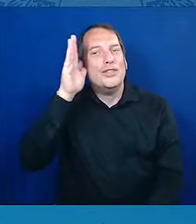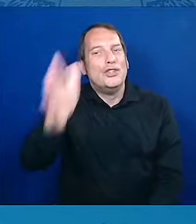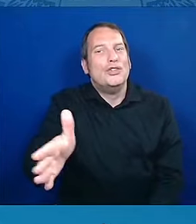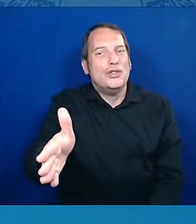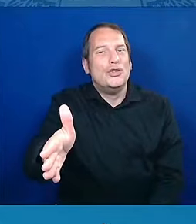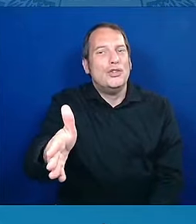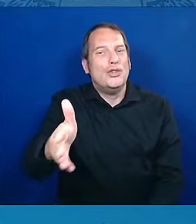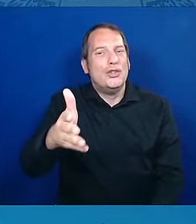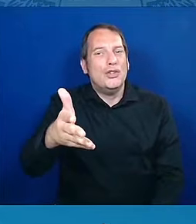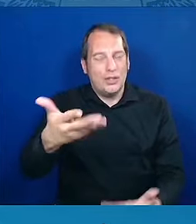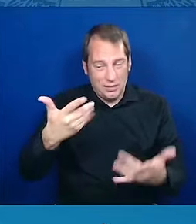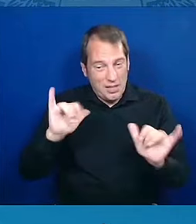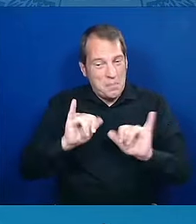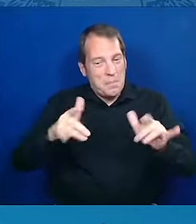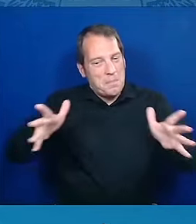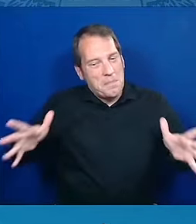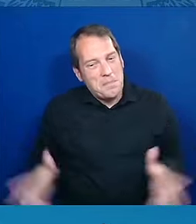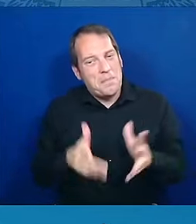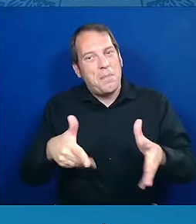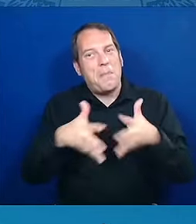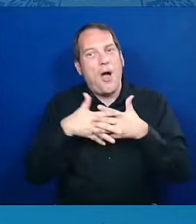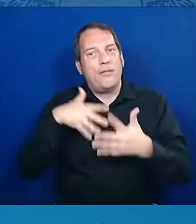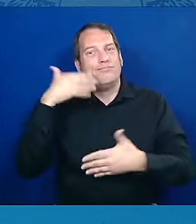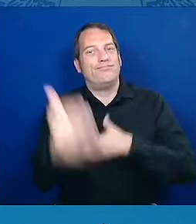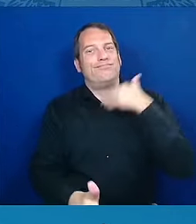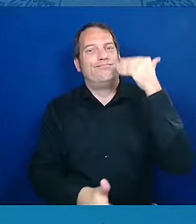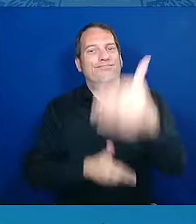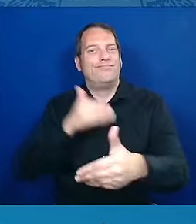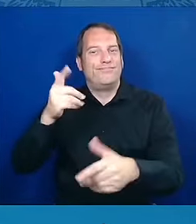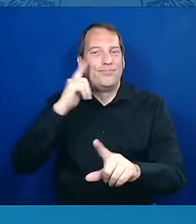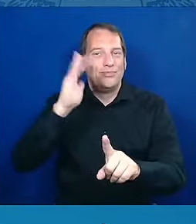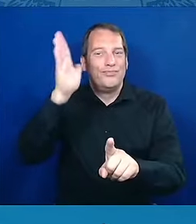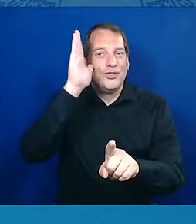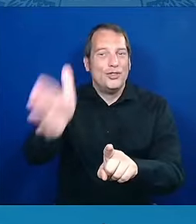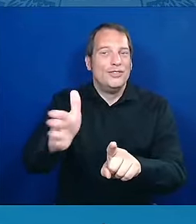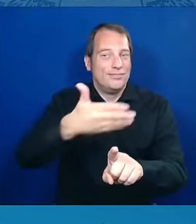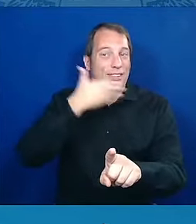their agenda. Project